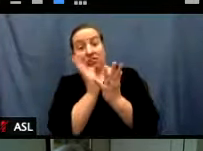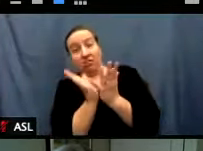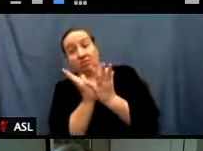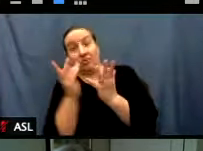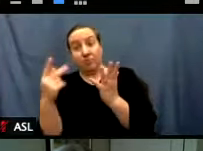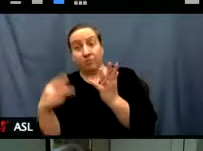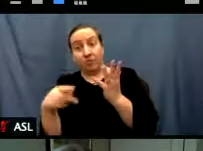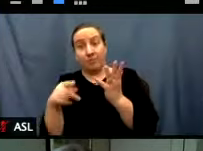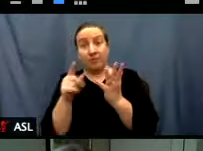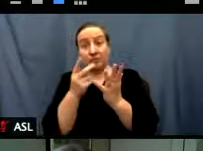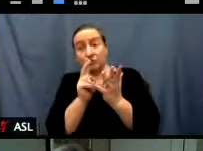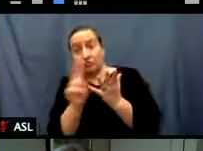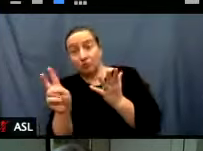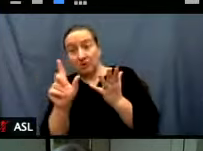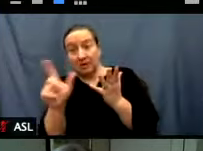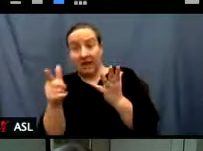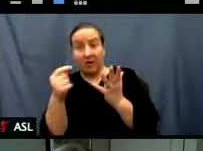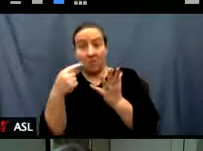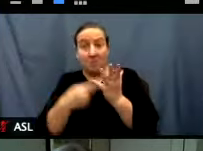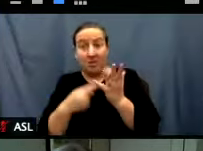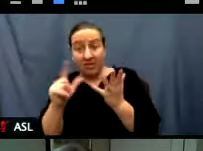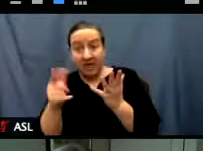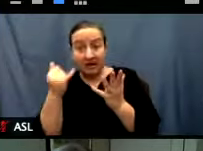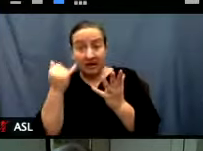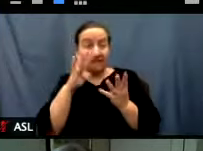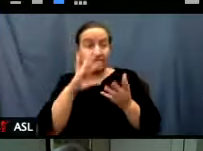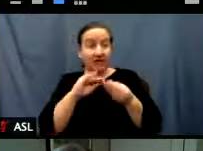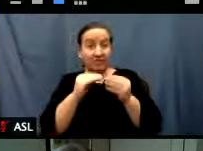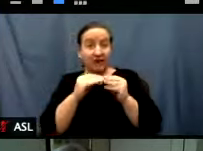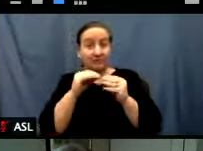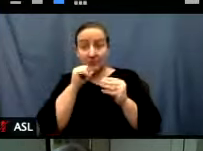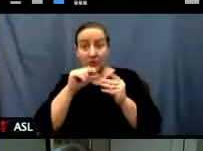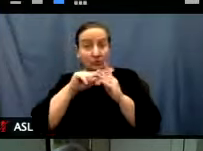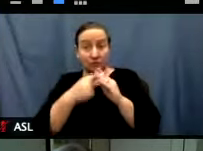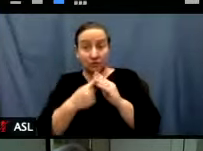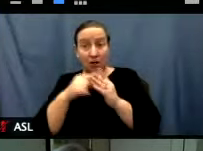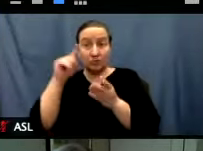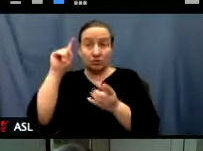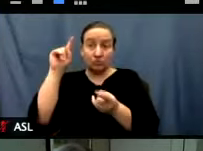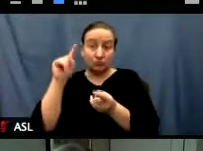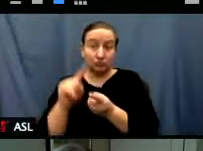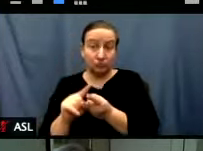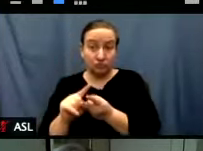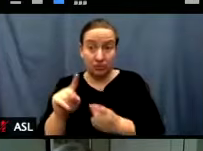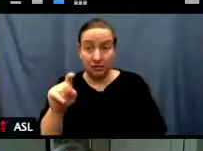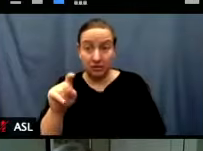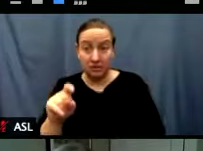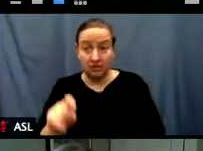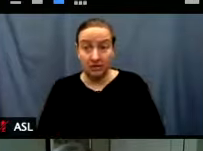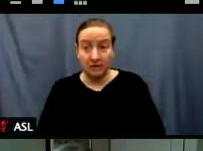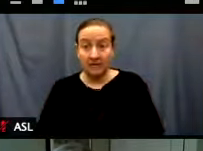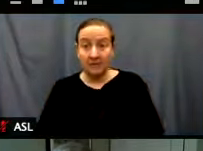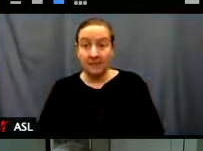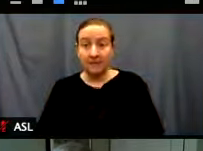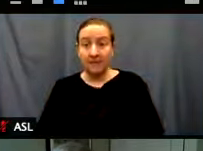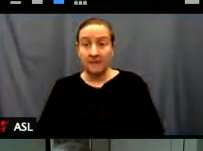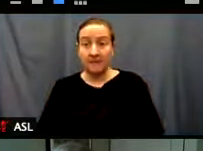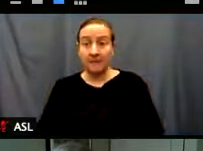or in a month if their metrics don't start to reverse from where they are now?